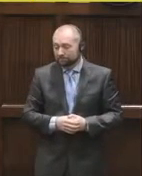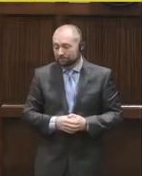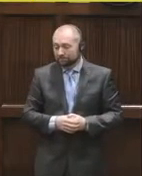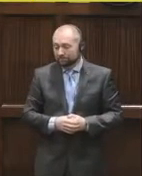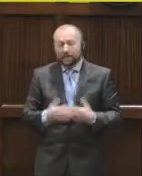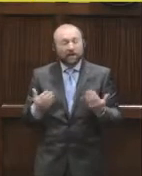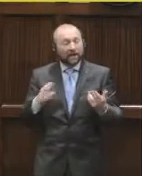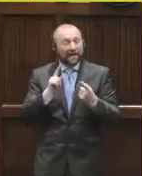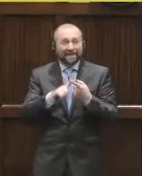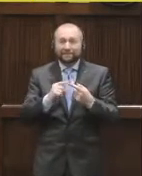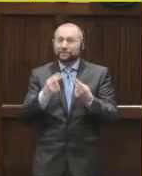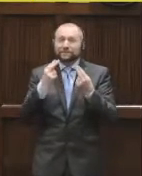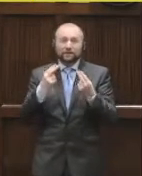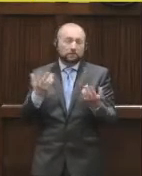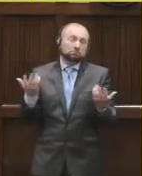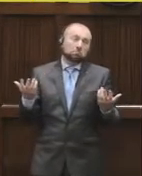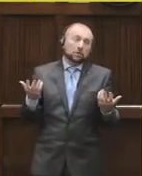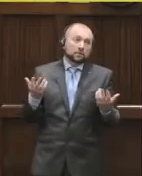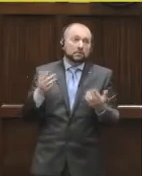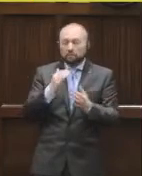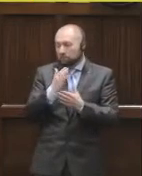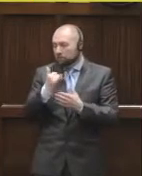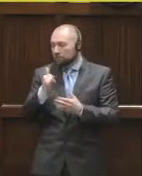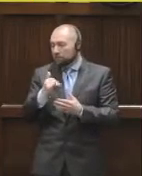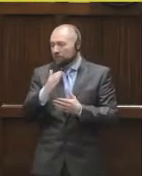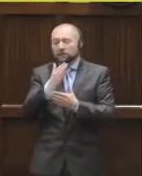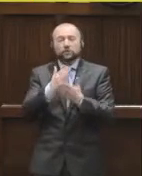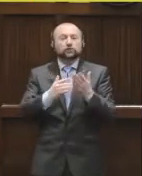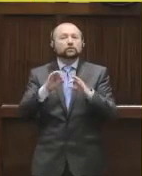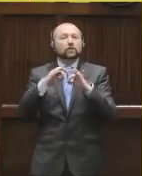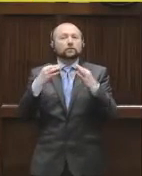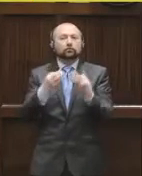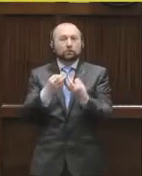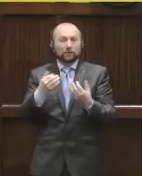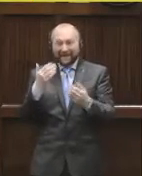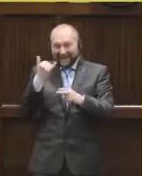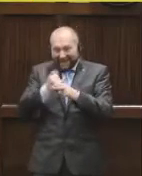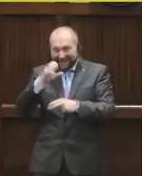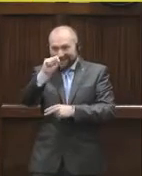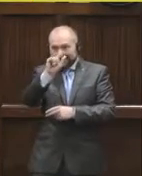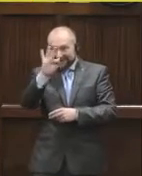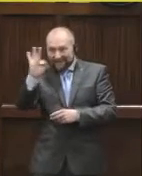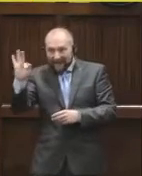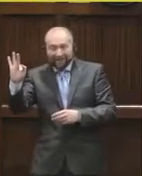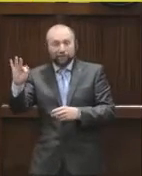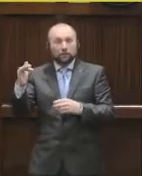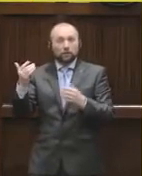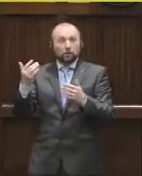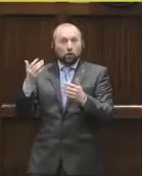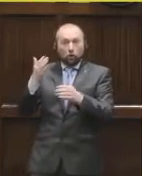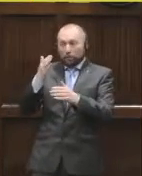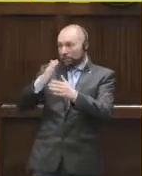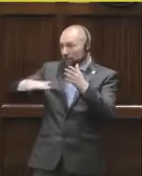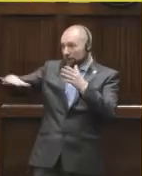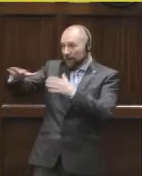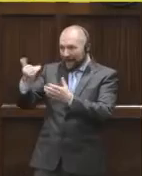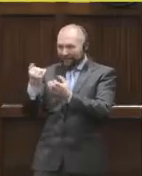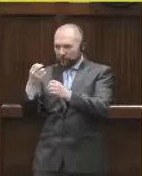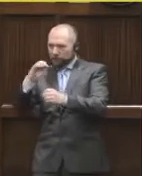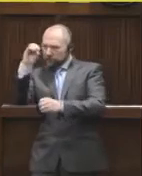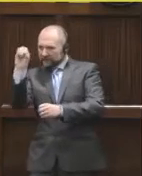have a certain cohort in their staff and in their places that they're able to deal with